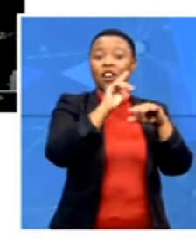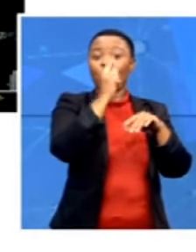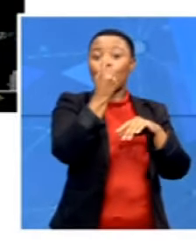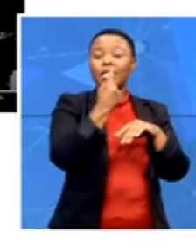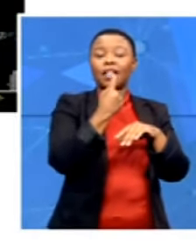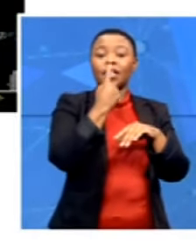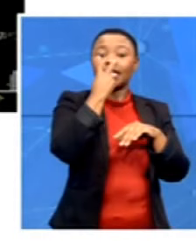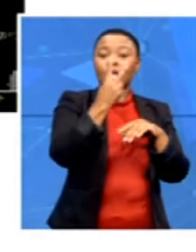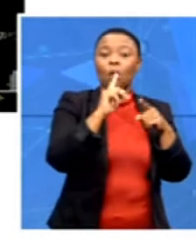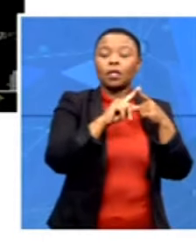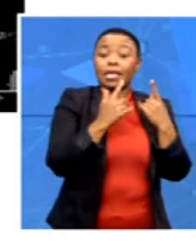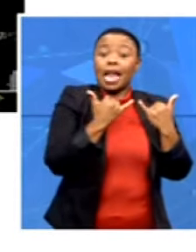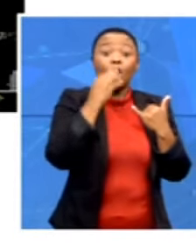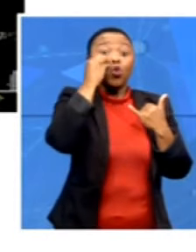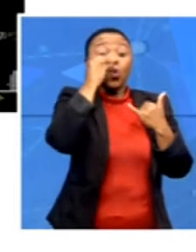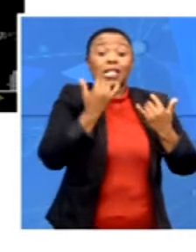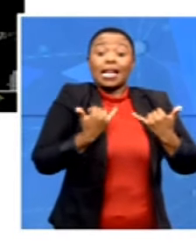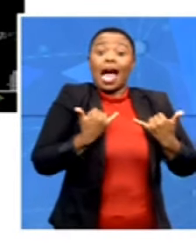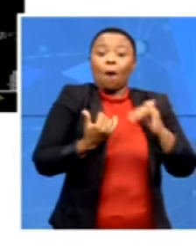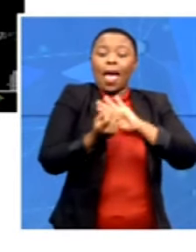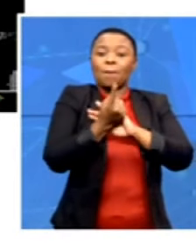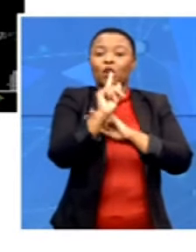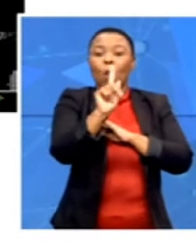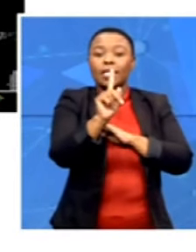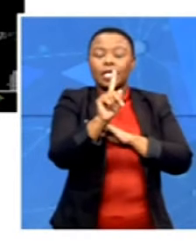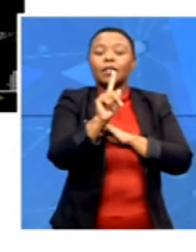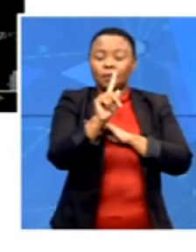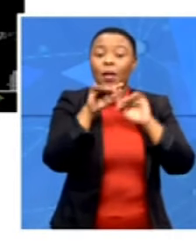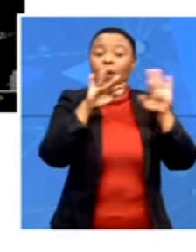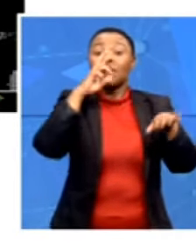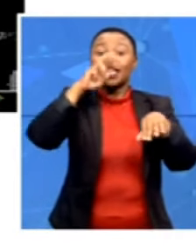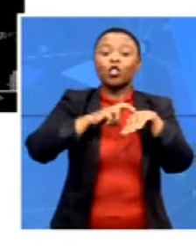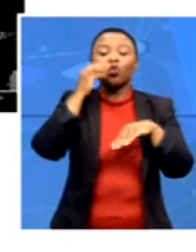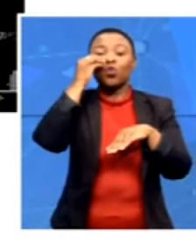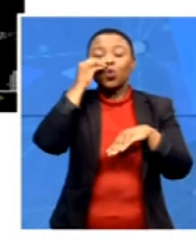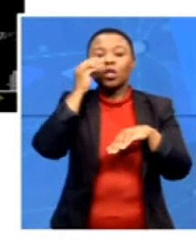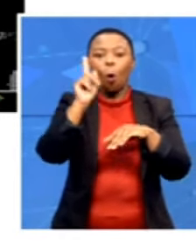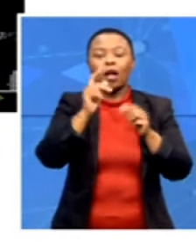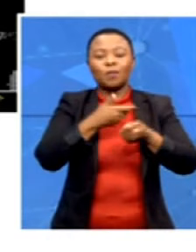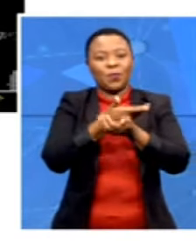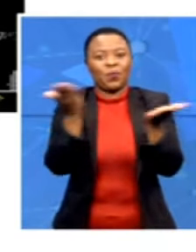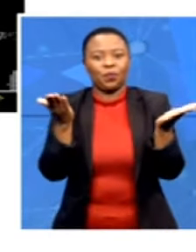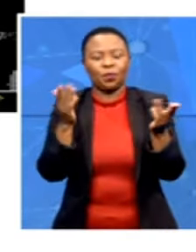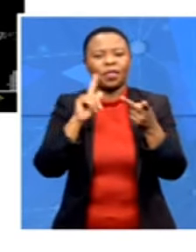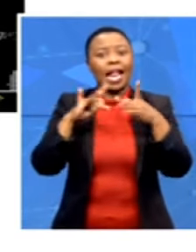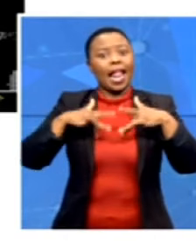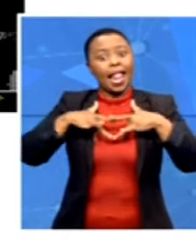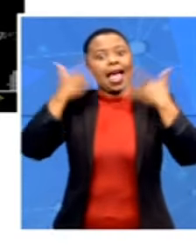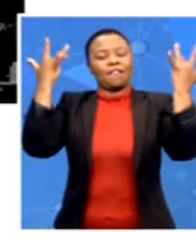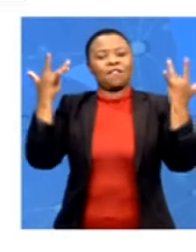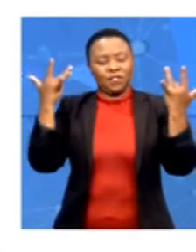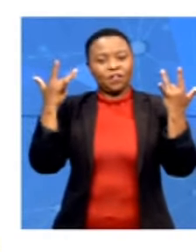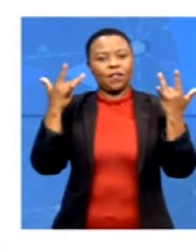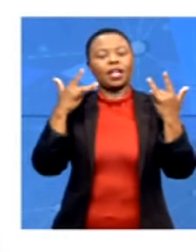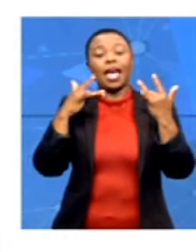happening, the news that people need to know. But we've also got a live stream in terms of everything that the IEC is communicating. This is a live